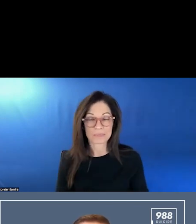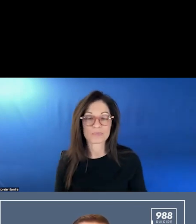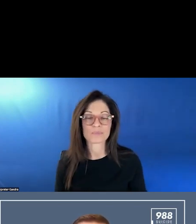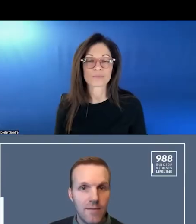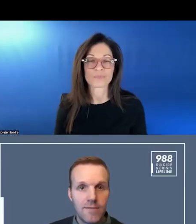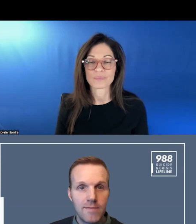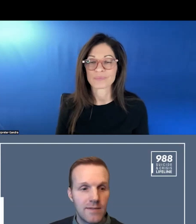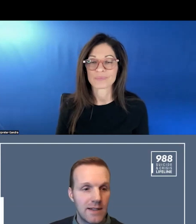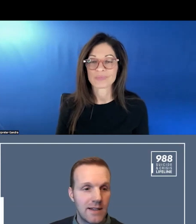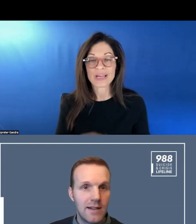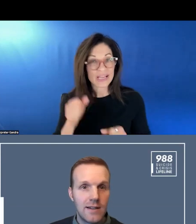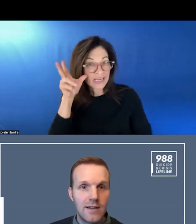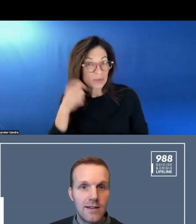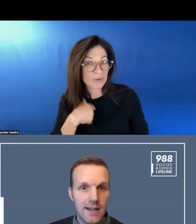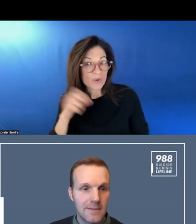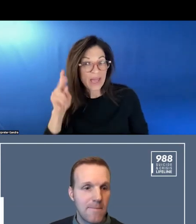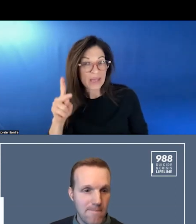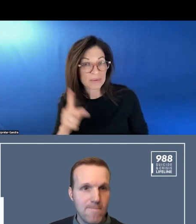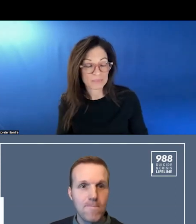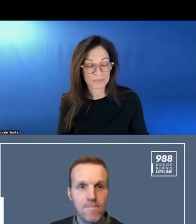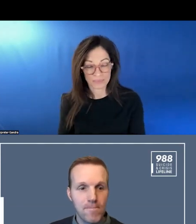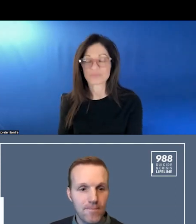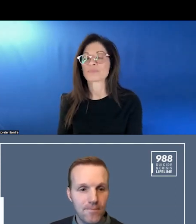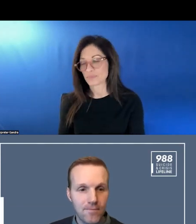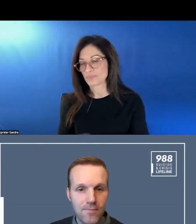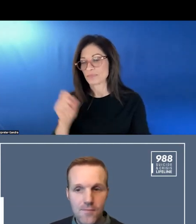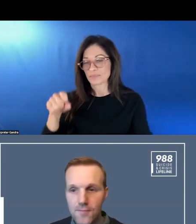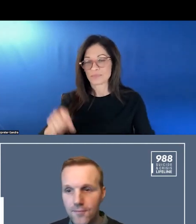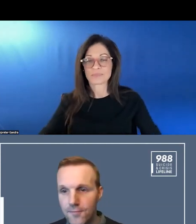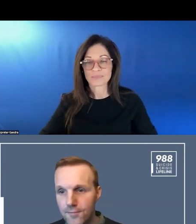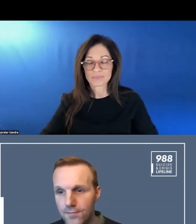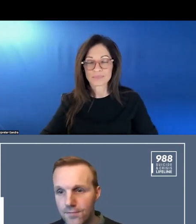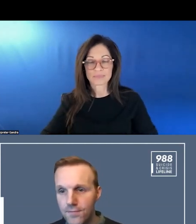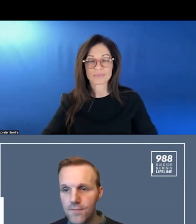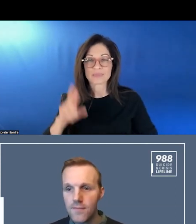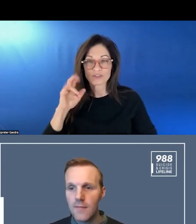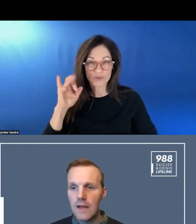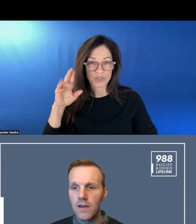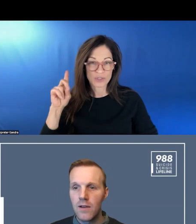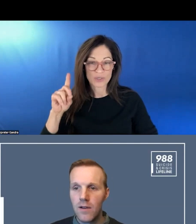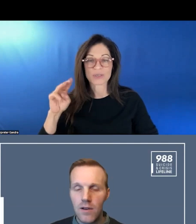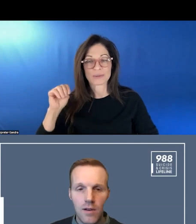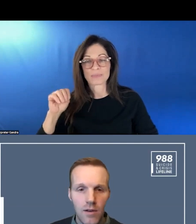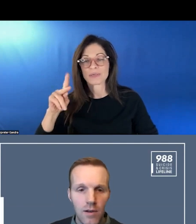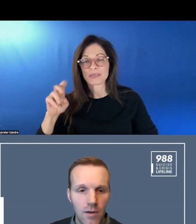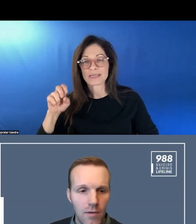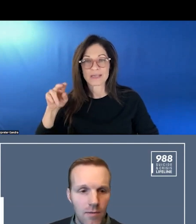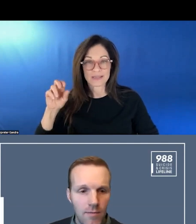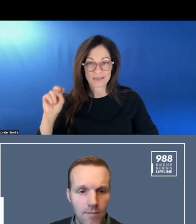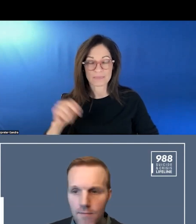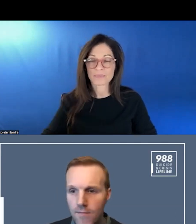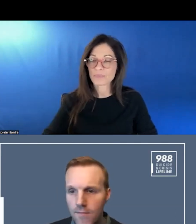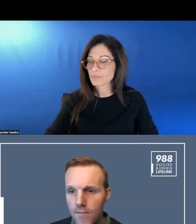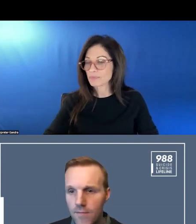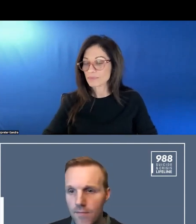Sure. Can you hear me okay? Yes. Okay. Well, I am actually at